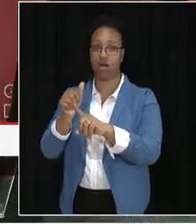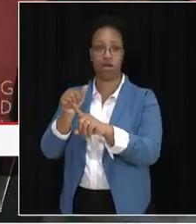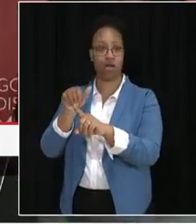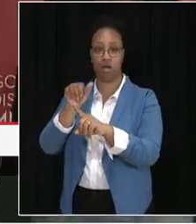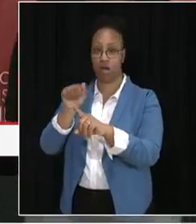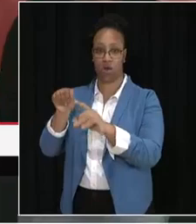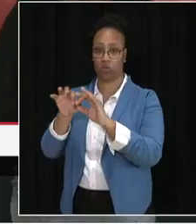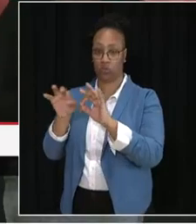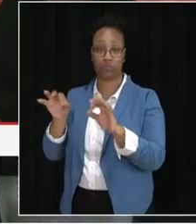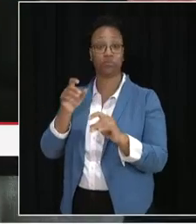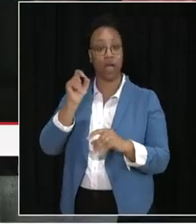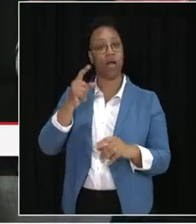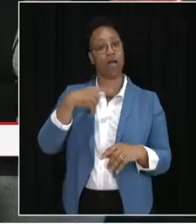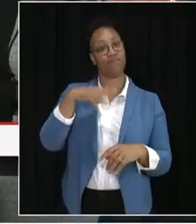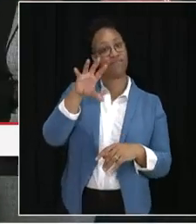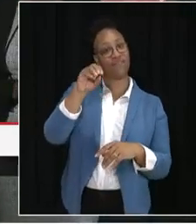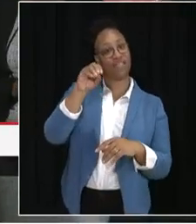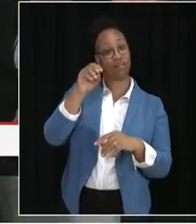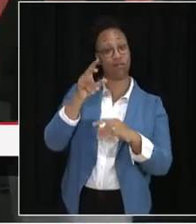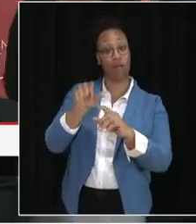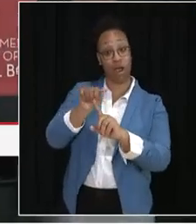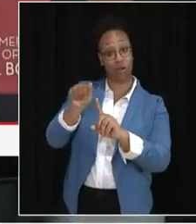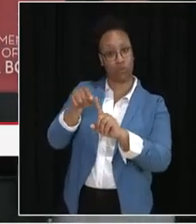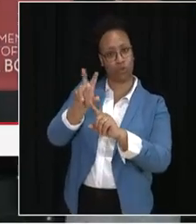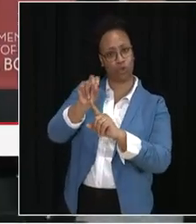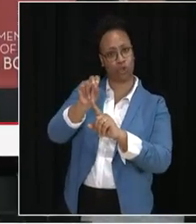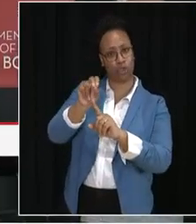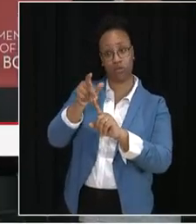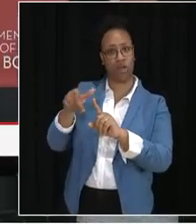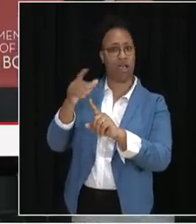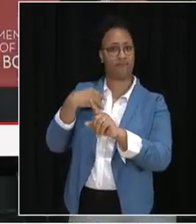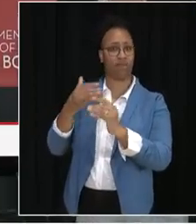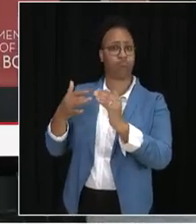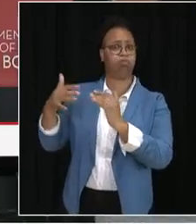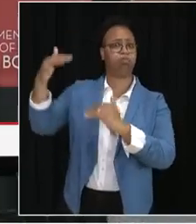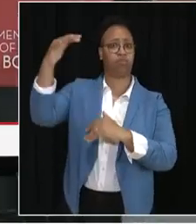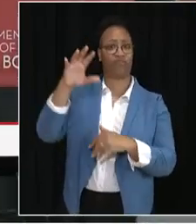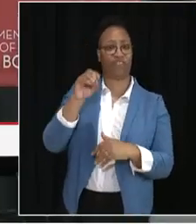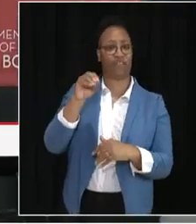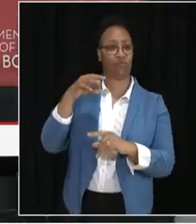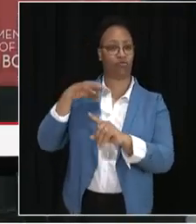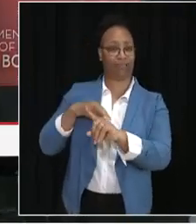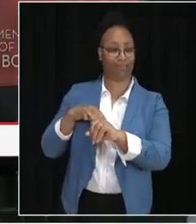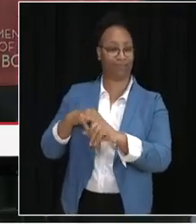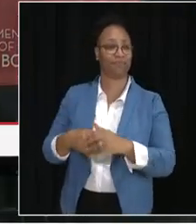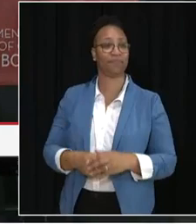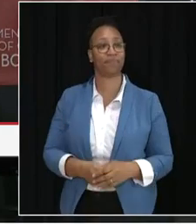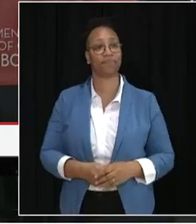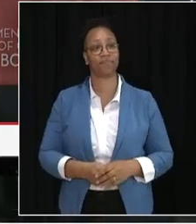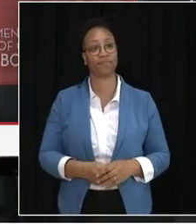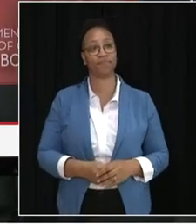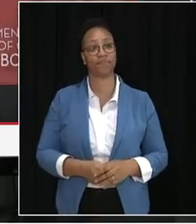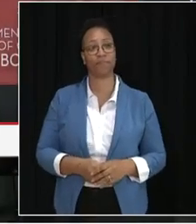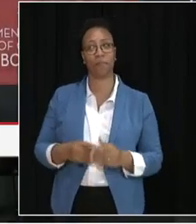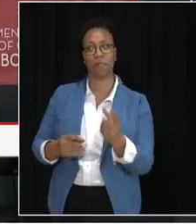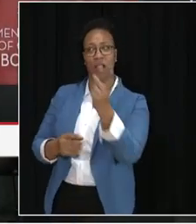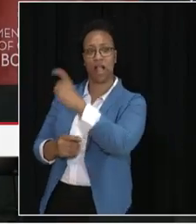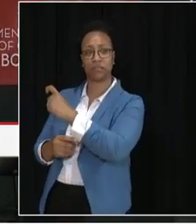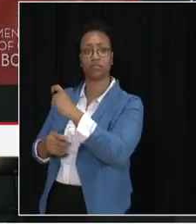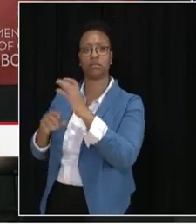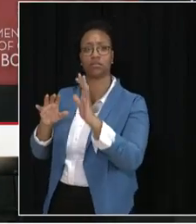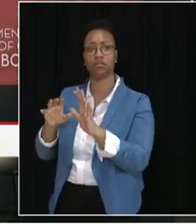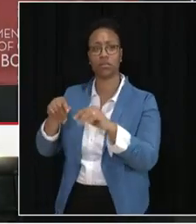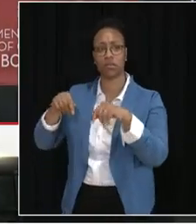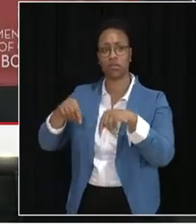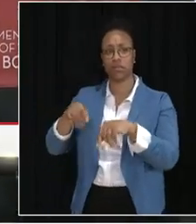Dr. Paul, is this the only DCPS facility where somebody can get an AA degree for free, and are there plans to expand